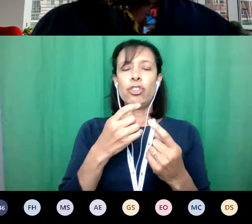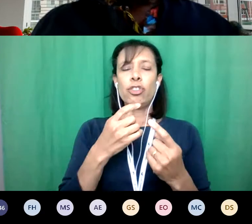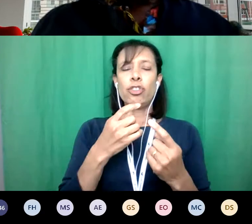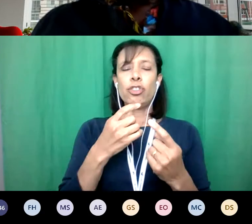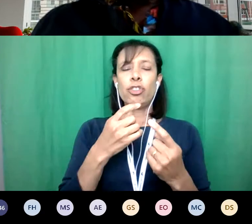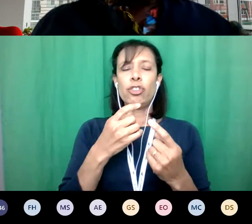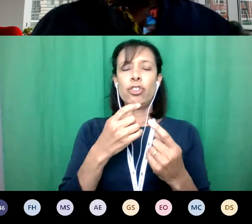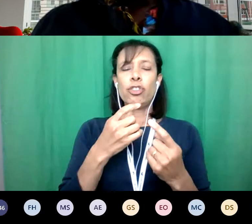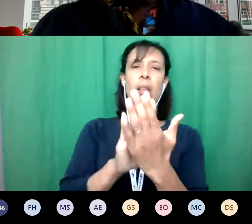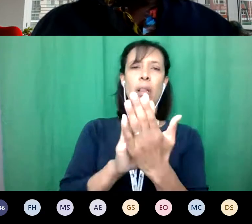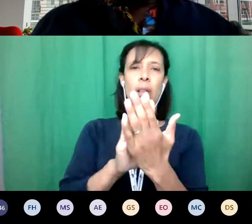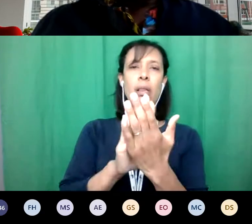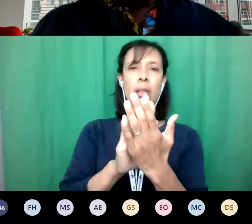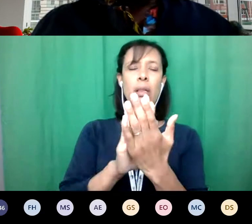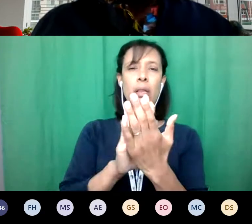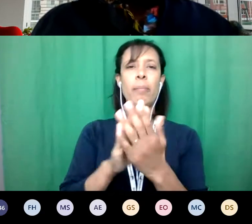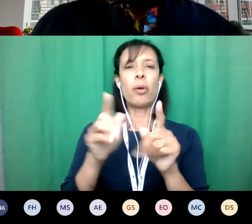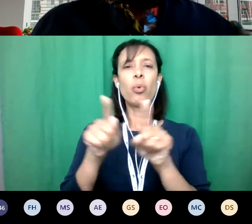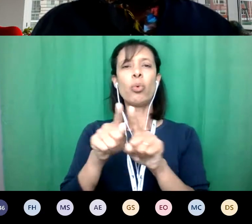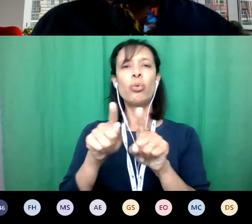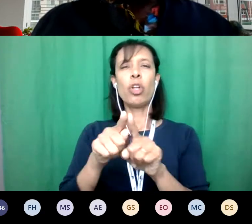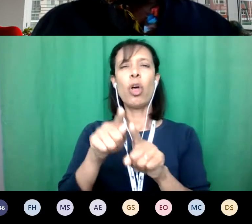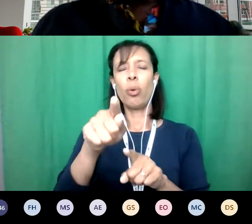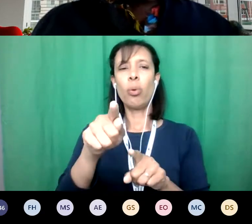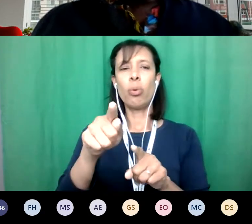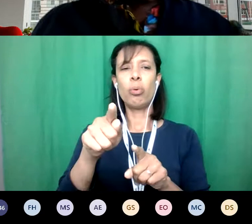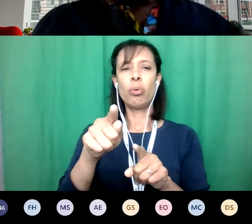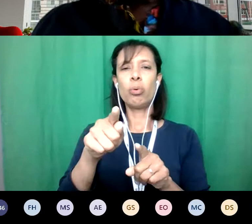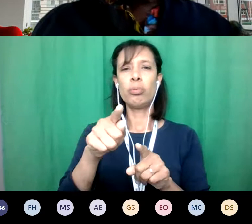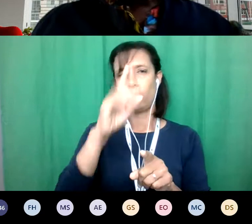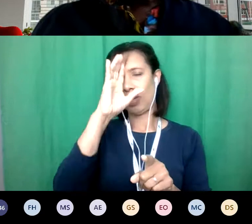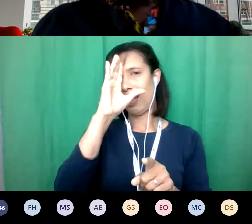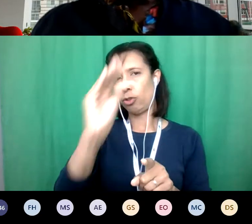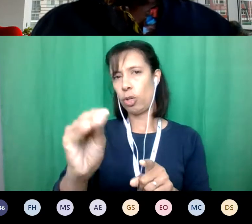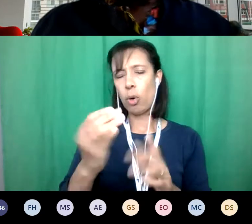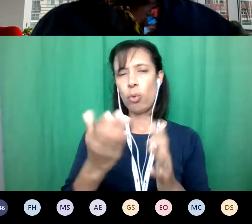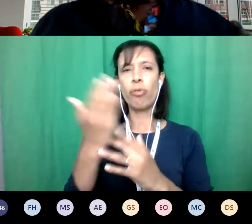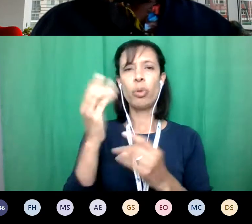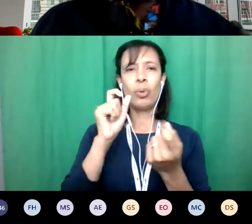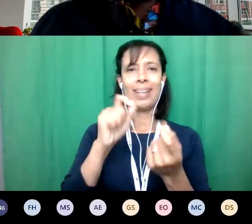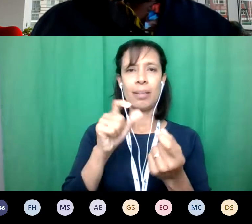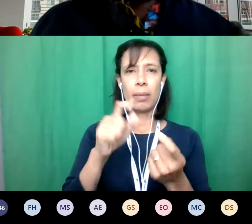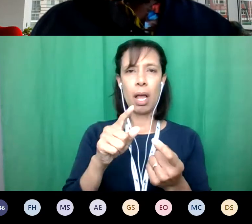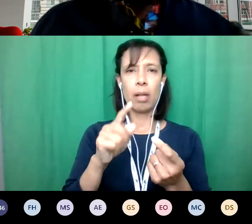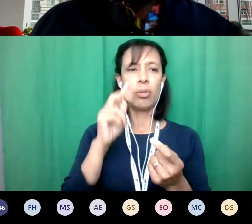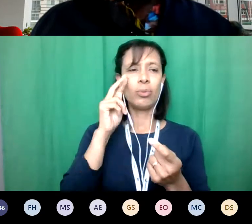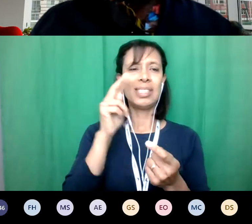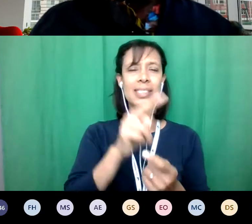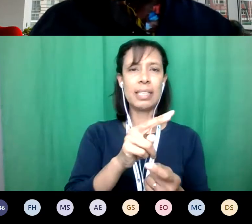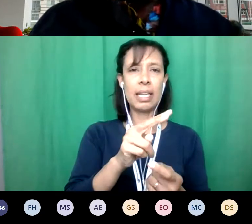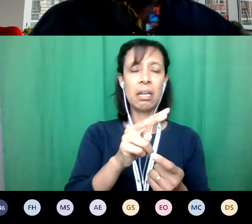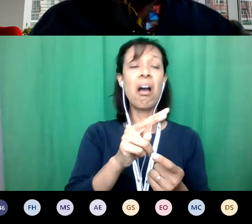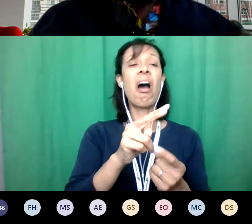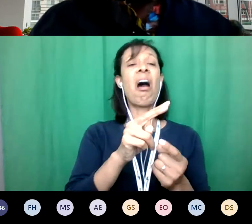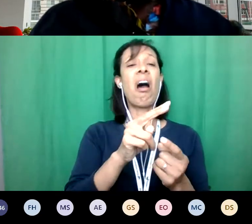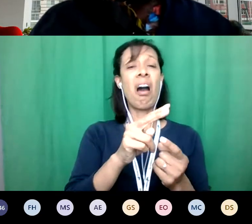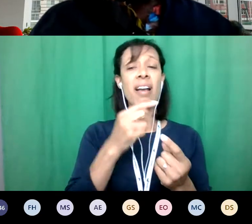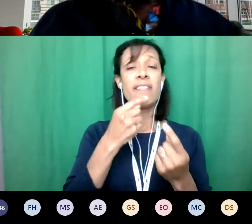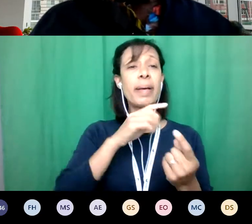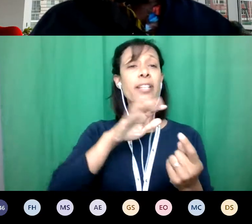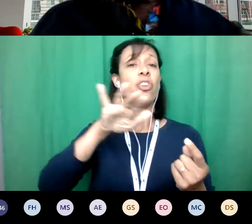announcement from the project Moodle site. I will only put stuff in there that's relevant. You will only access